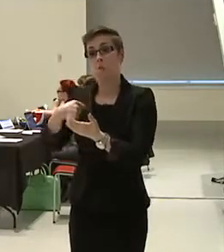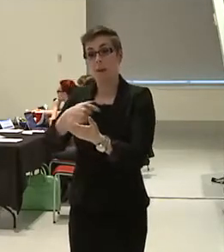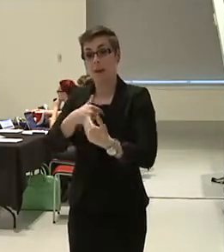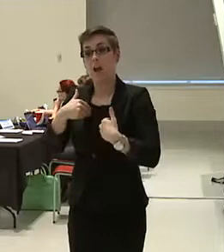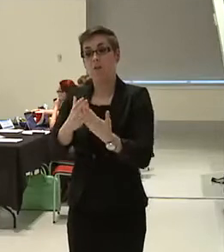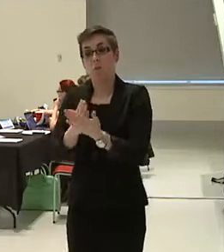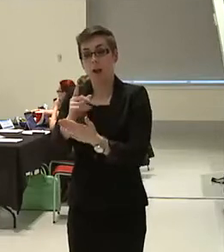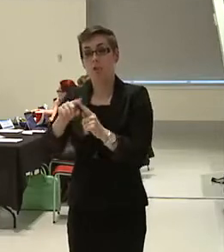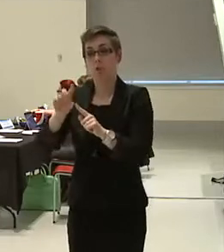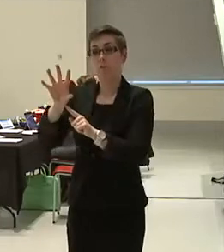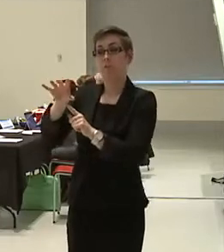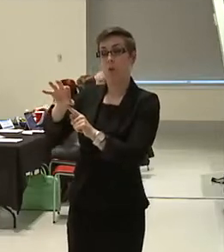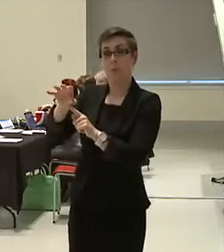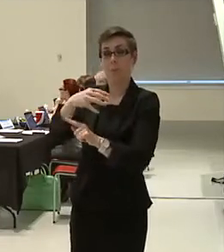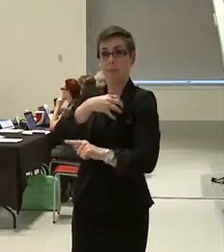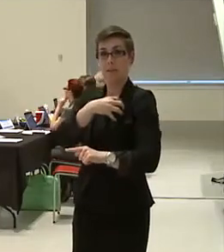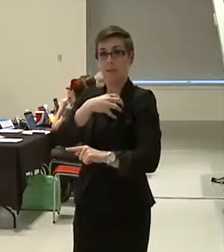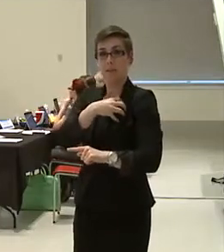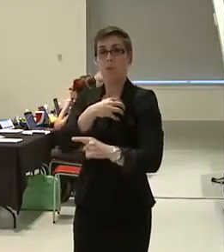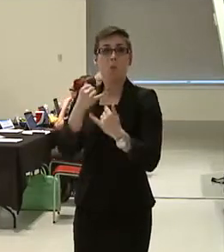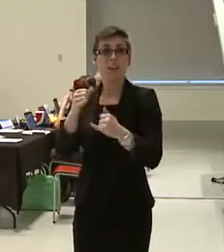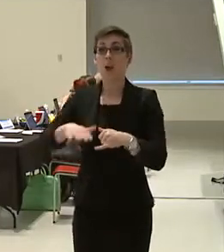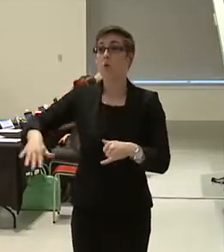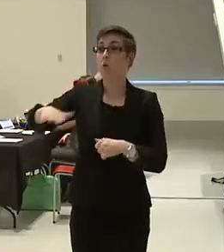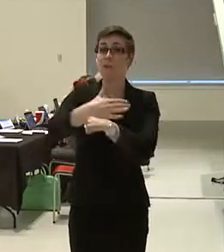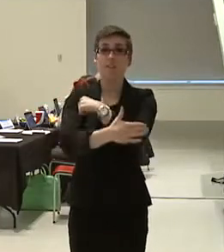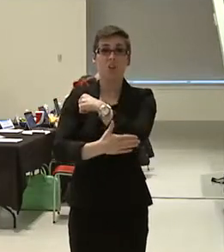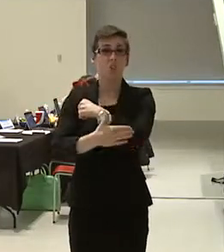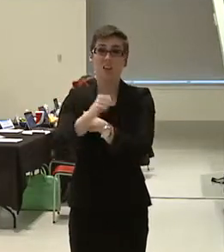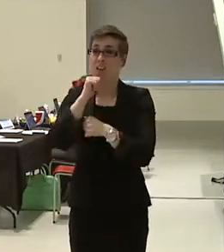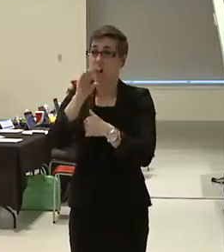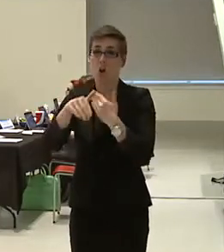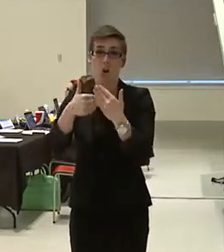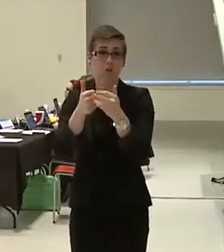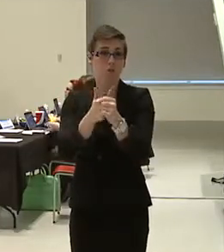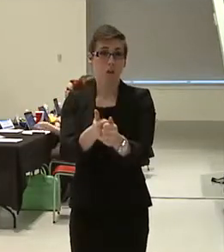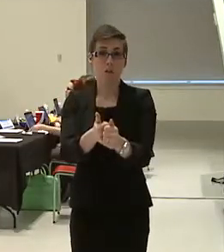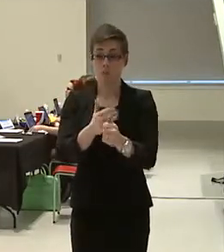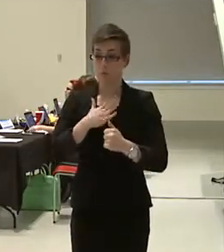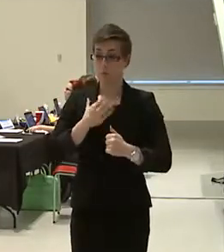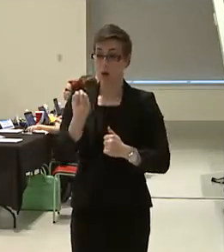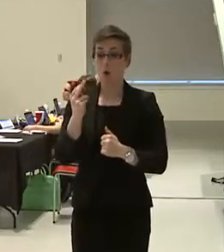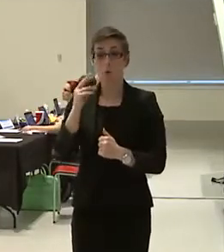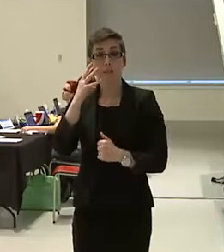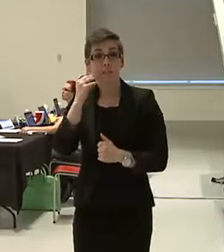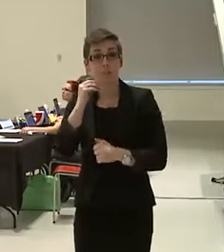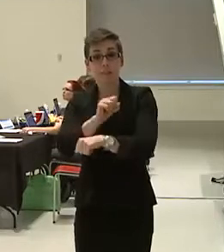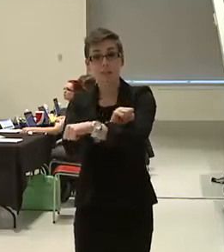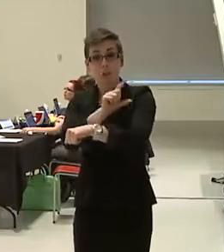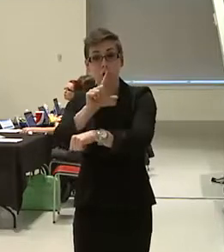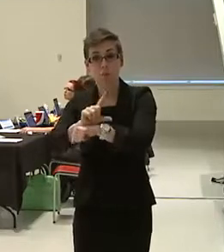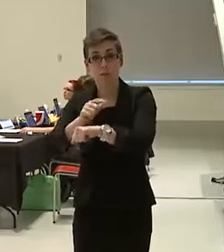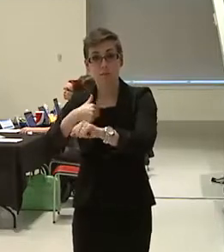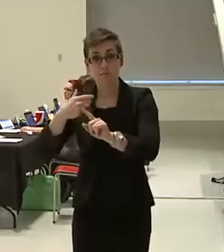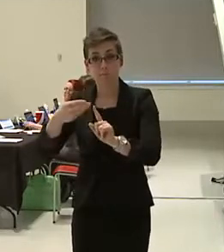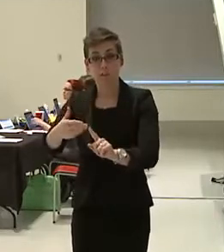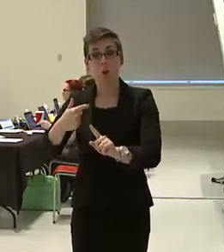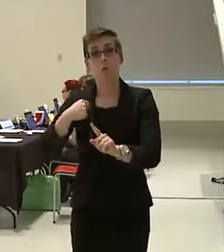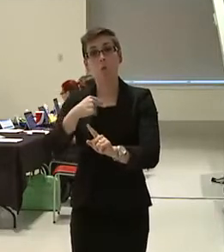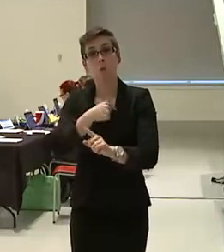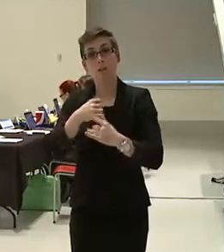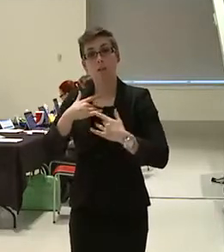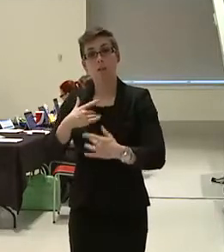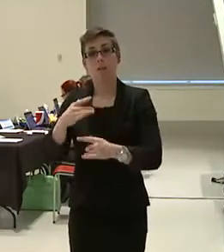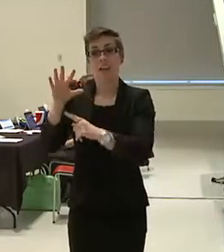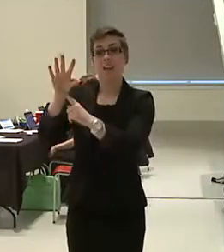that across the country is not being adhered to. There are times in my own life when we were in St. Louis where we would put our